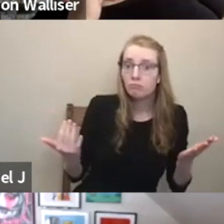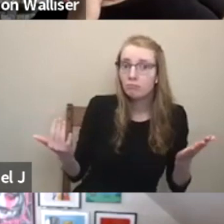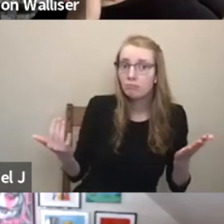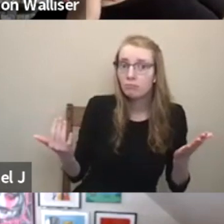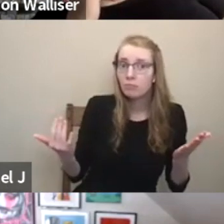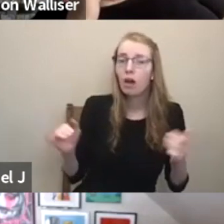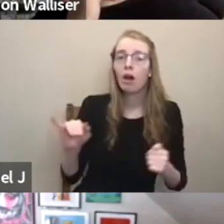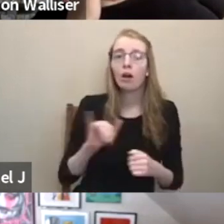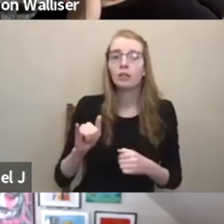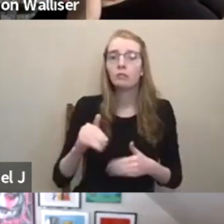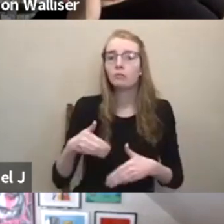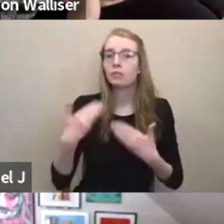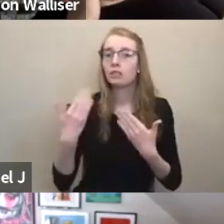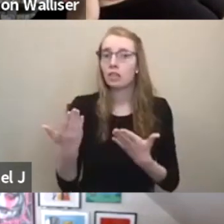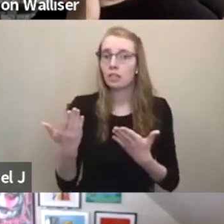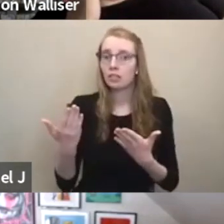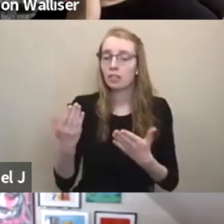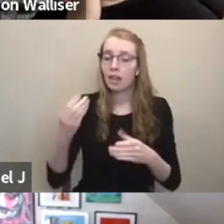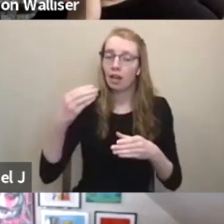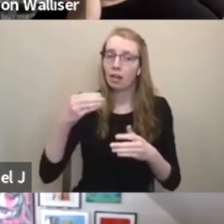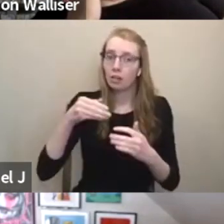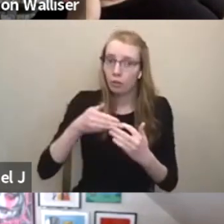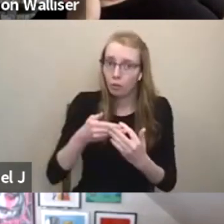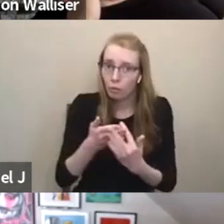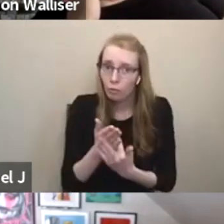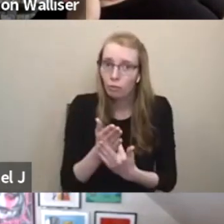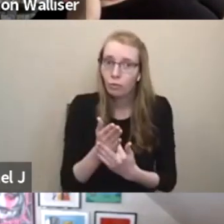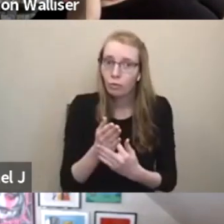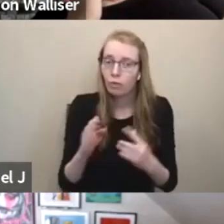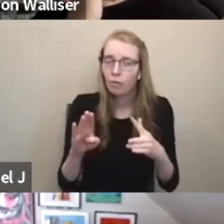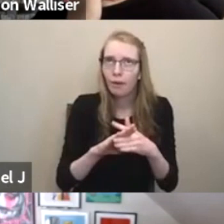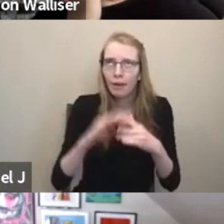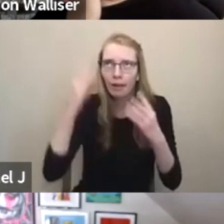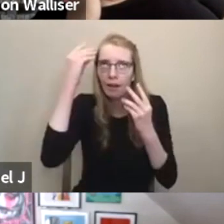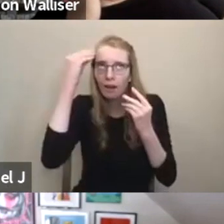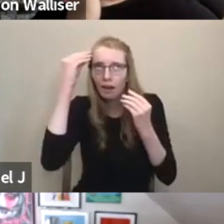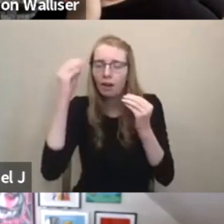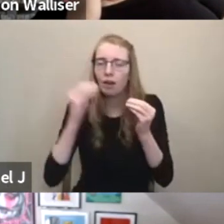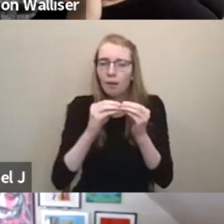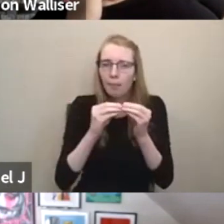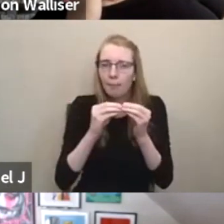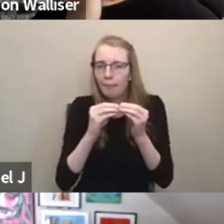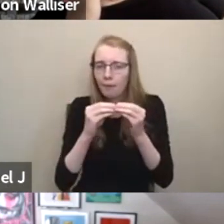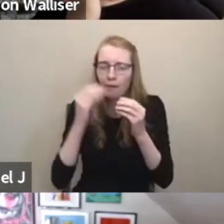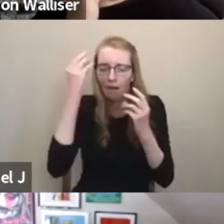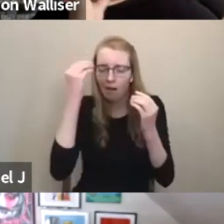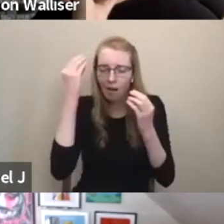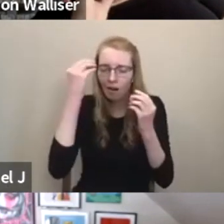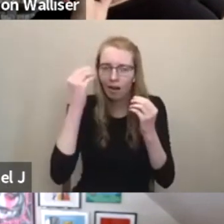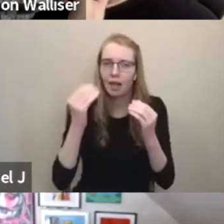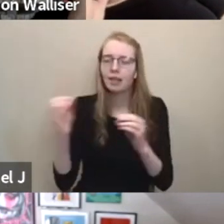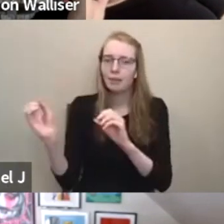And I would suggest in the break, let's think of some more things, and we'll come back to the playwright discussion and the play discussion